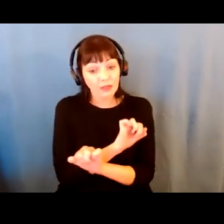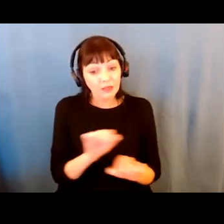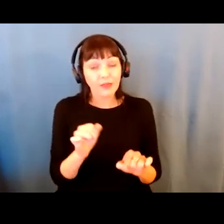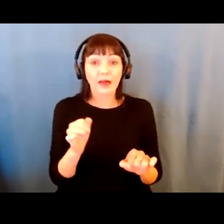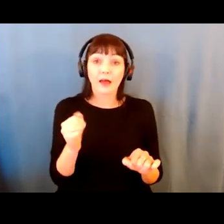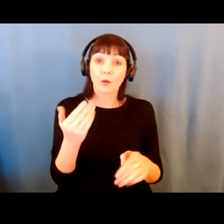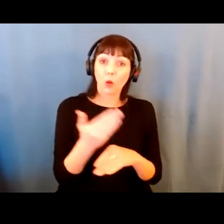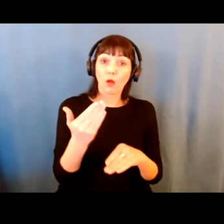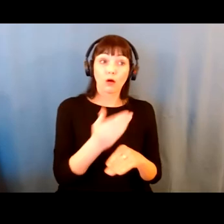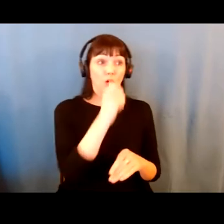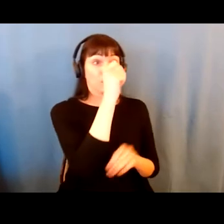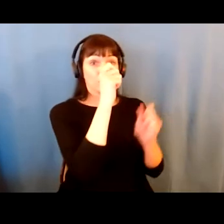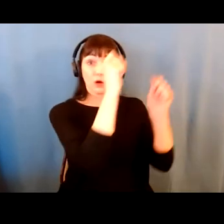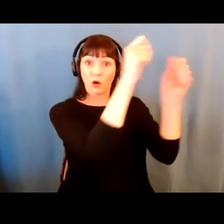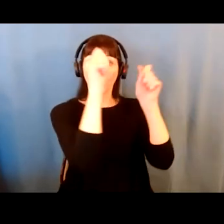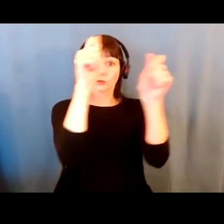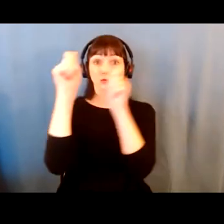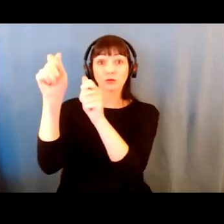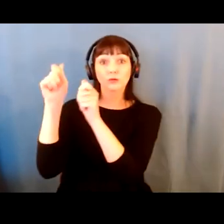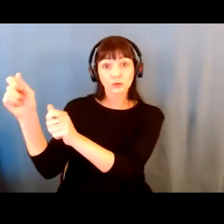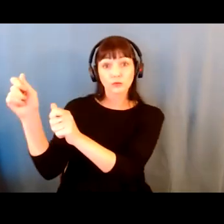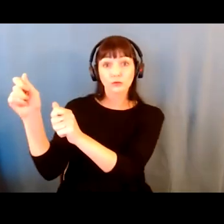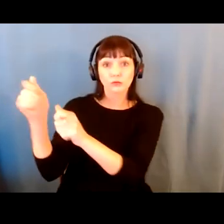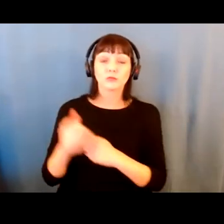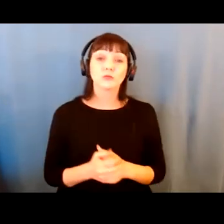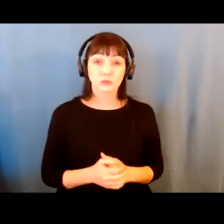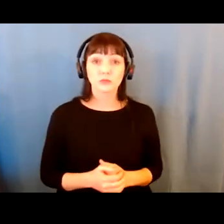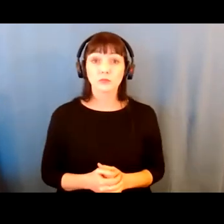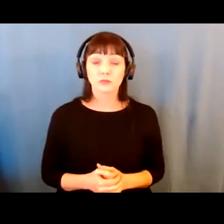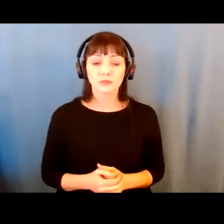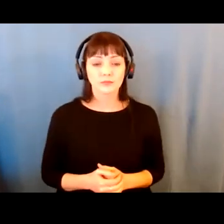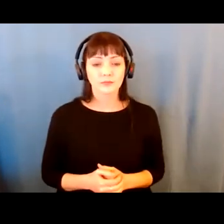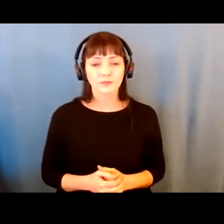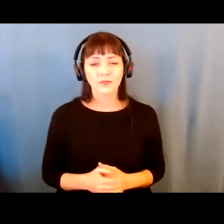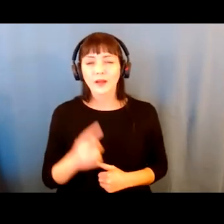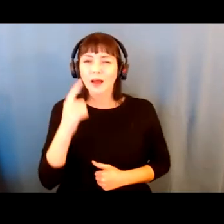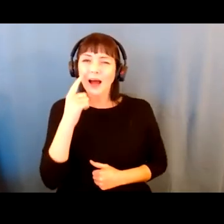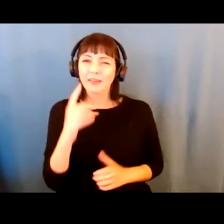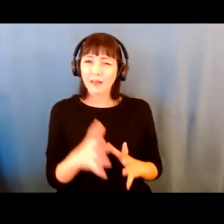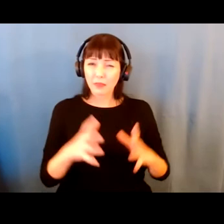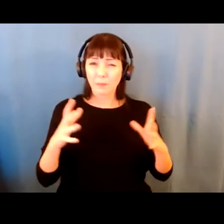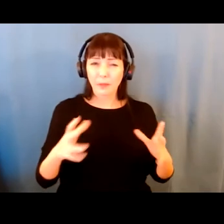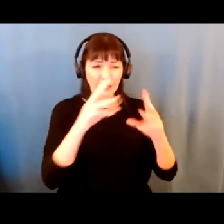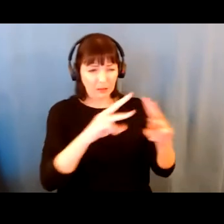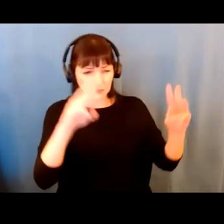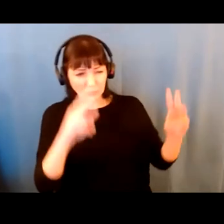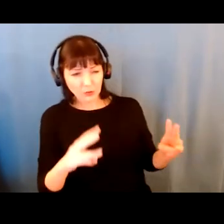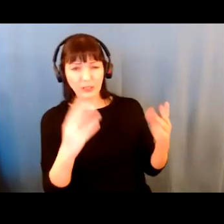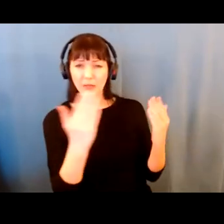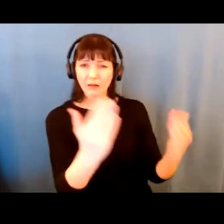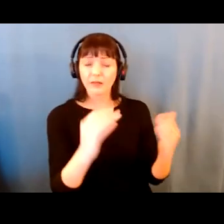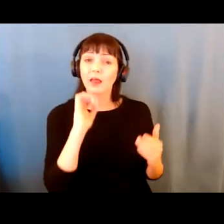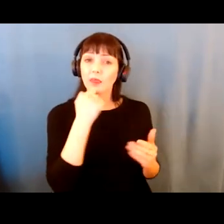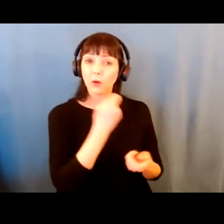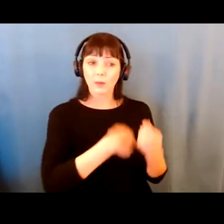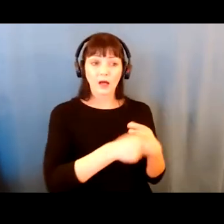know, within the books, within the historical records. Basically, I think the large institutions, if they don't change, they're